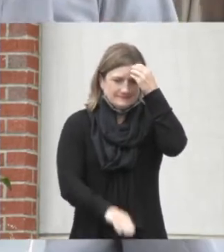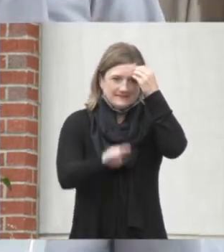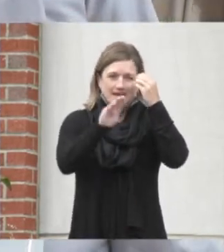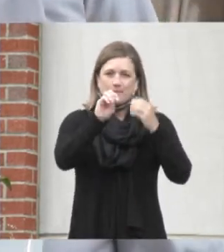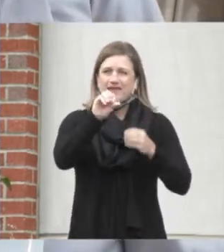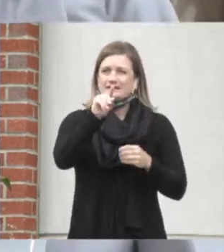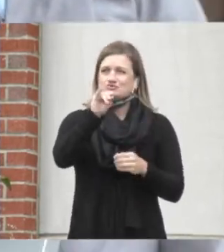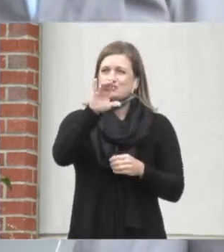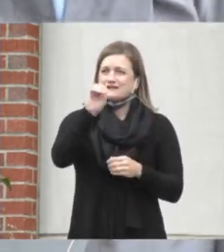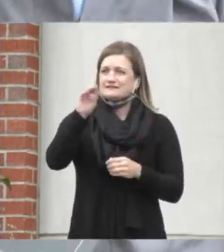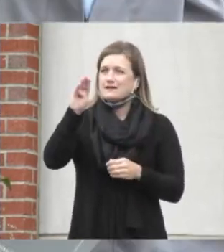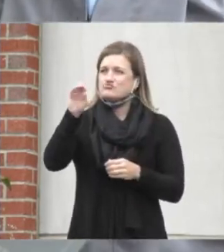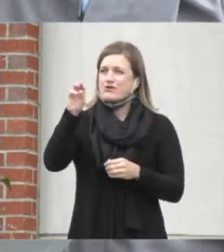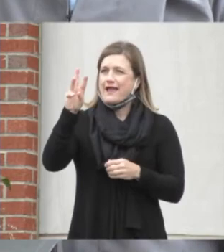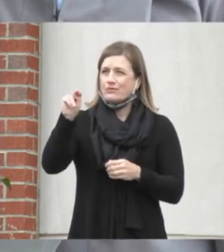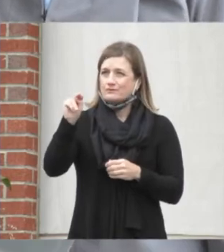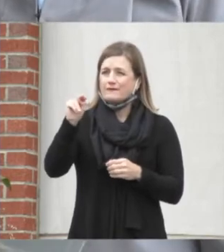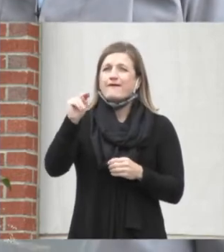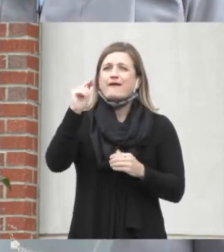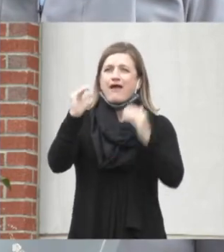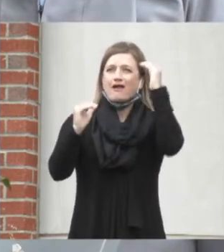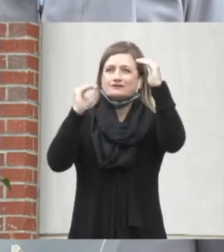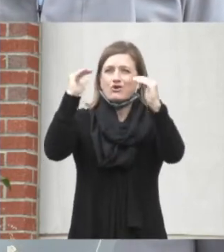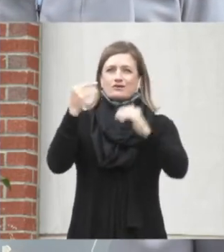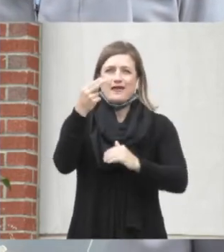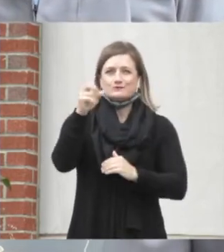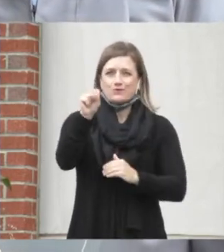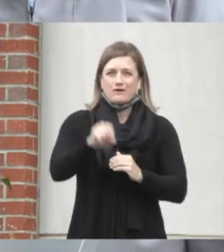Beatrice Brown, Adult High School.